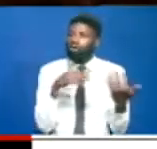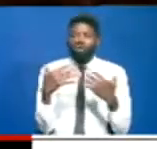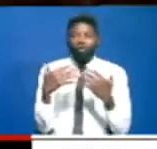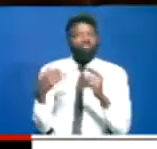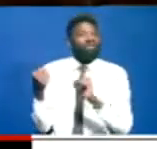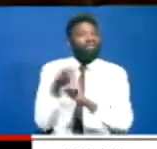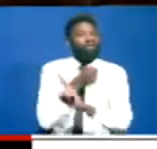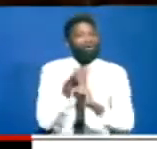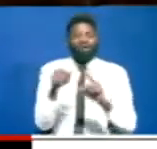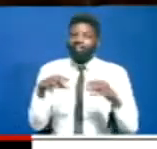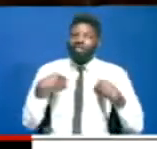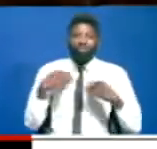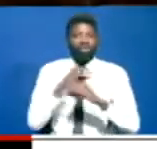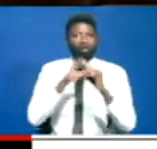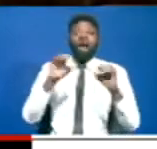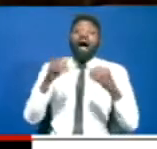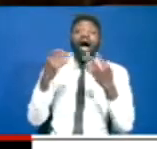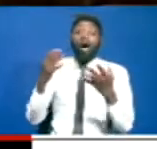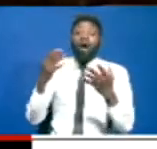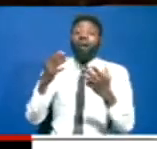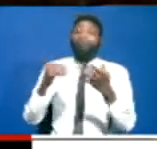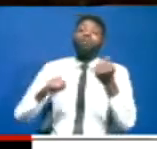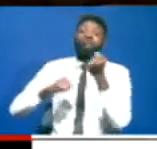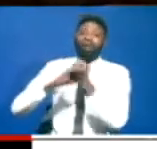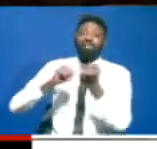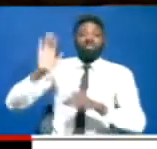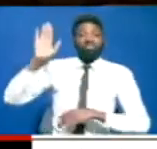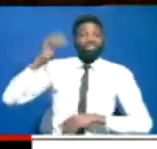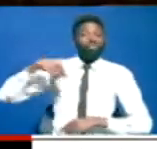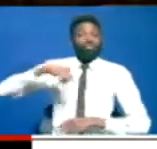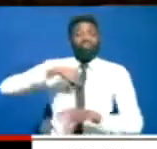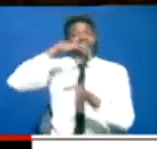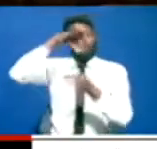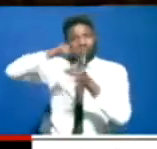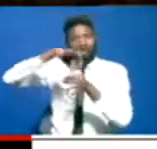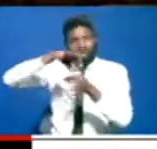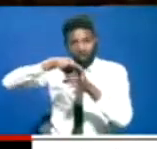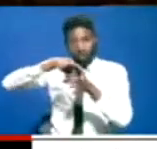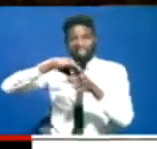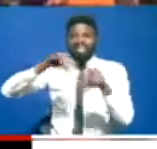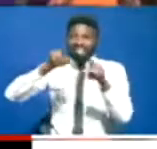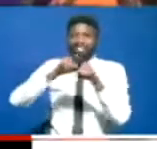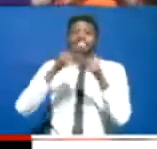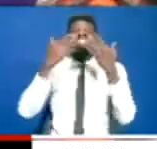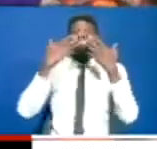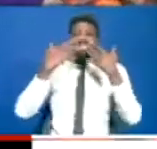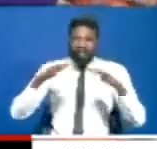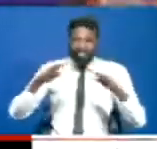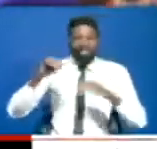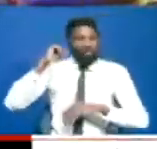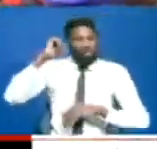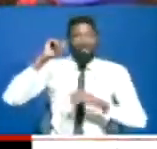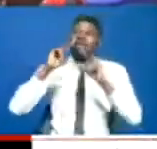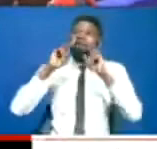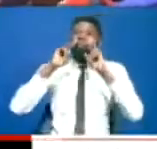vita. Wangapi wamekubali, tutapiga kura na tutamaliza siasa na amani.